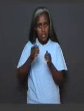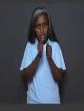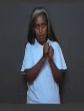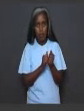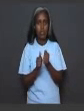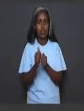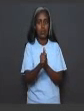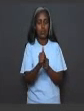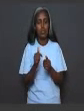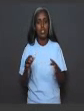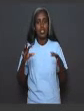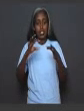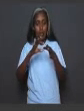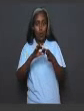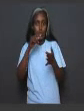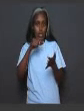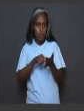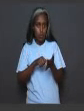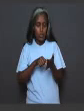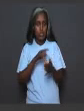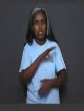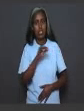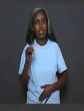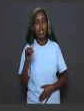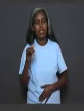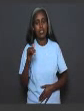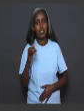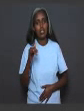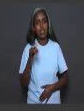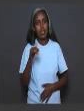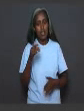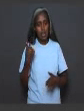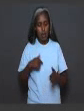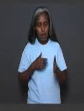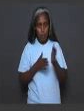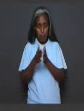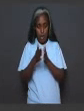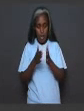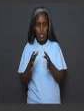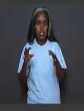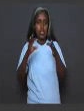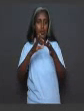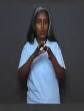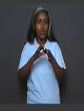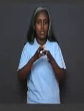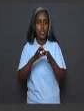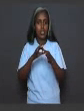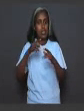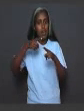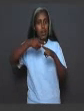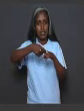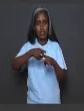the coordinate points and are parallel to the coordinate axes.